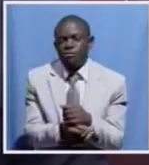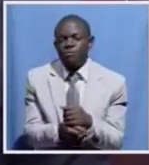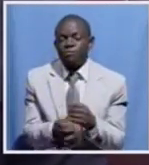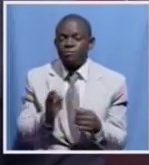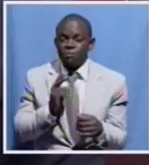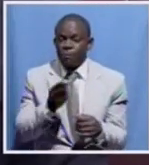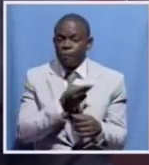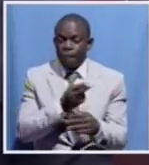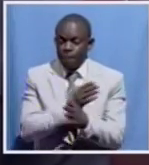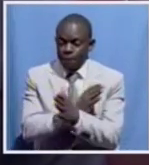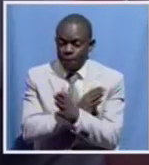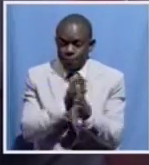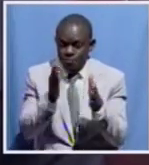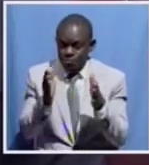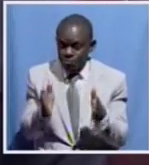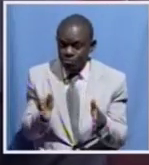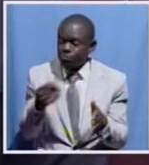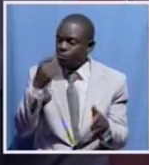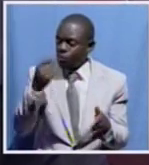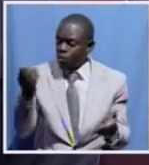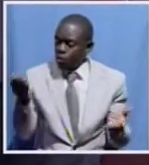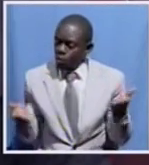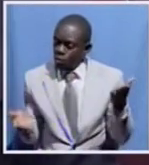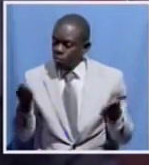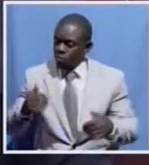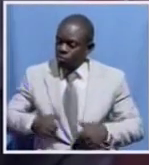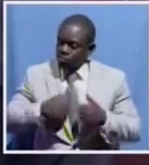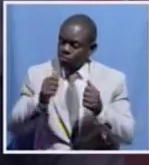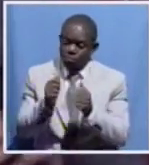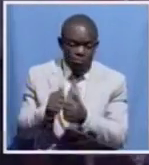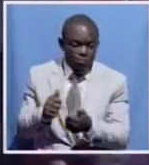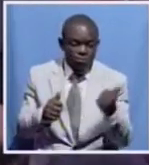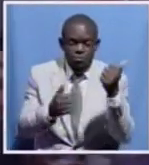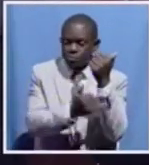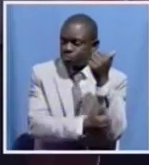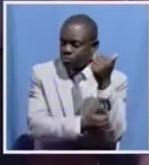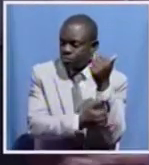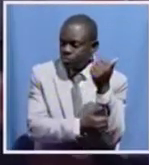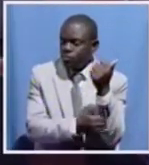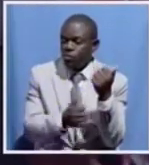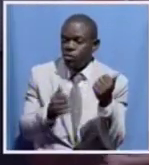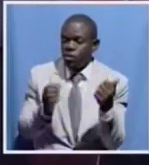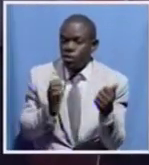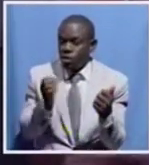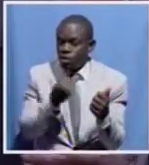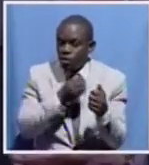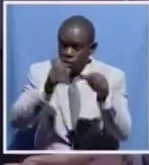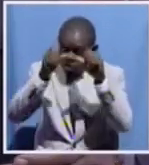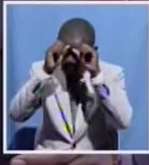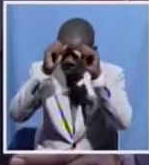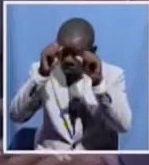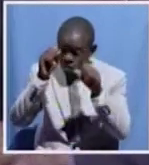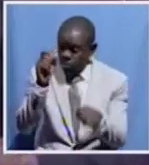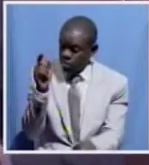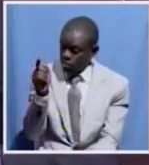are public and political statements in other countries, but we have a president who has opened the cashier, who has thrown the gauntlet to